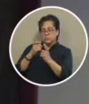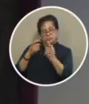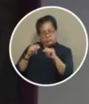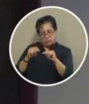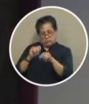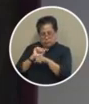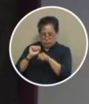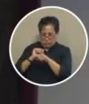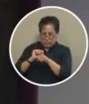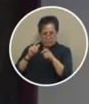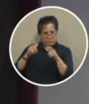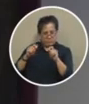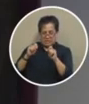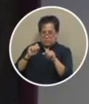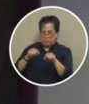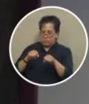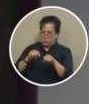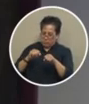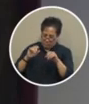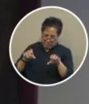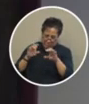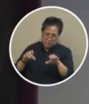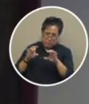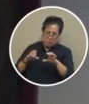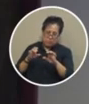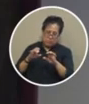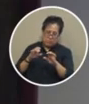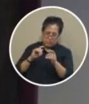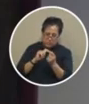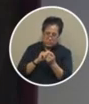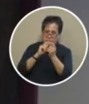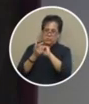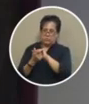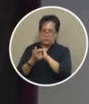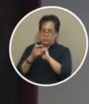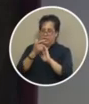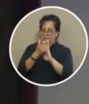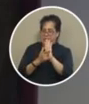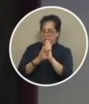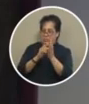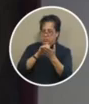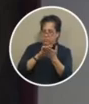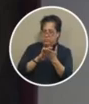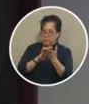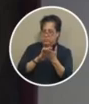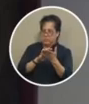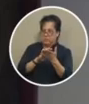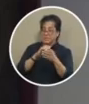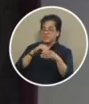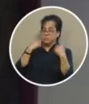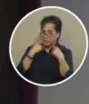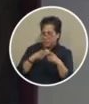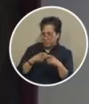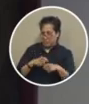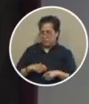work as quickly as possible in order to transcribe a legal document into Spanish.